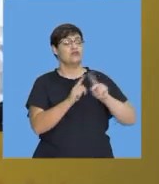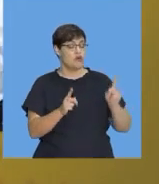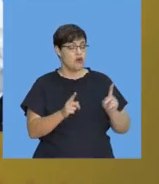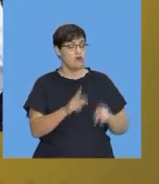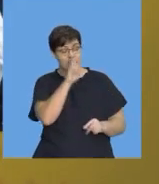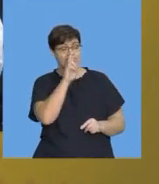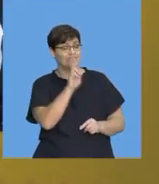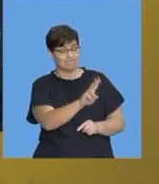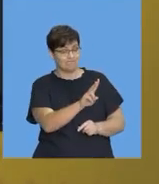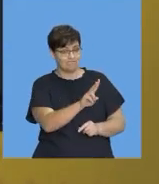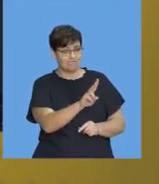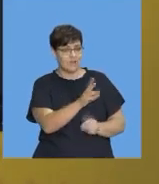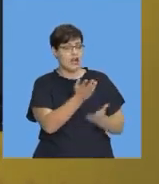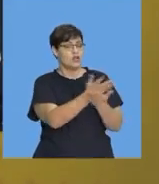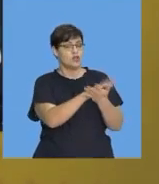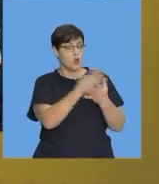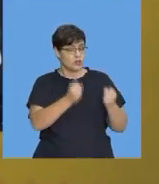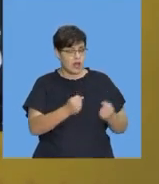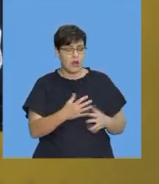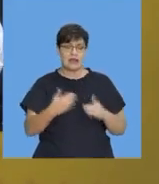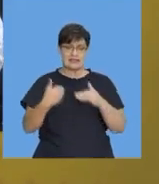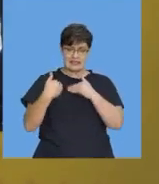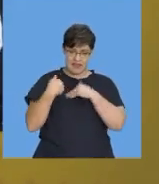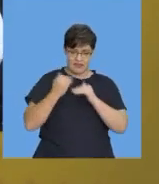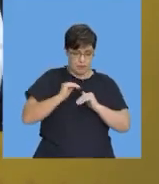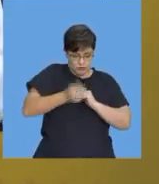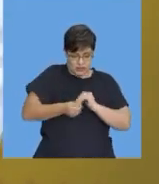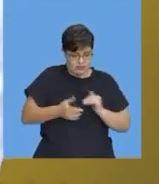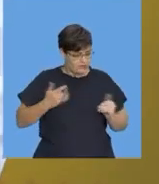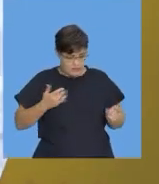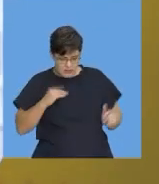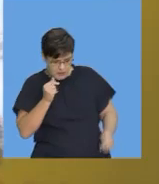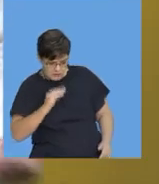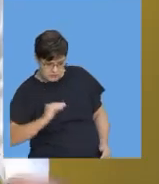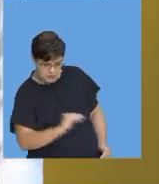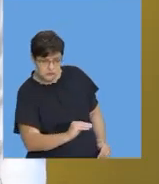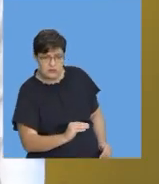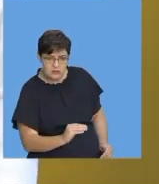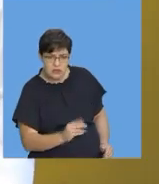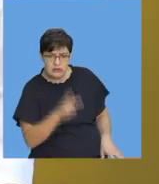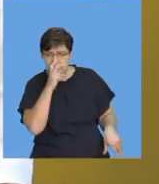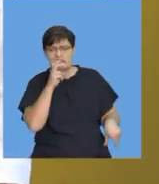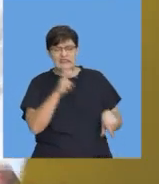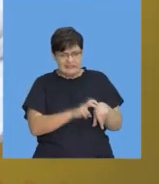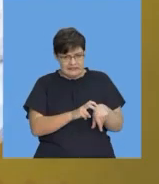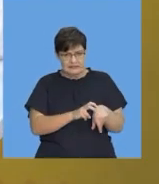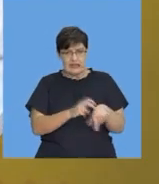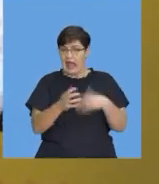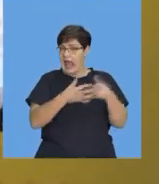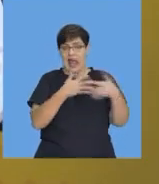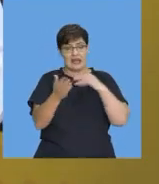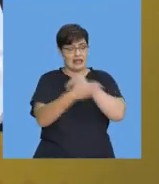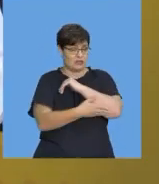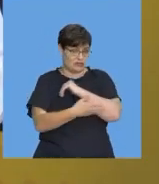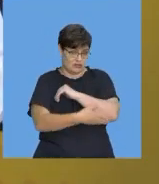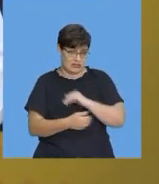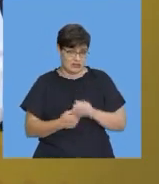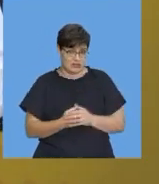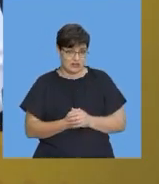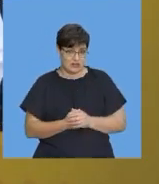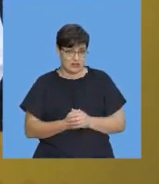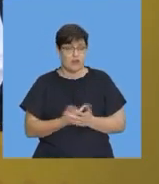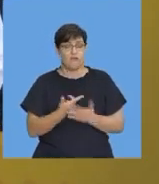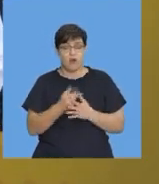the shareholders to feel safe and protected, and very necessary in any country, for potential